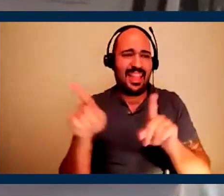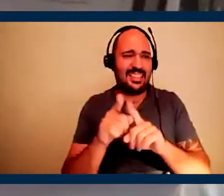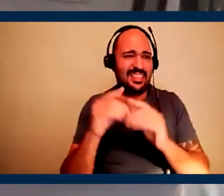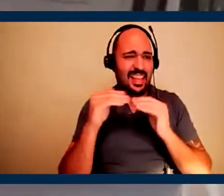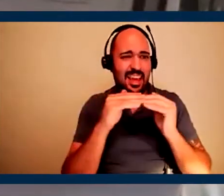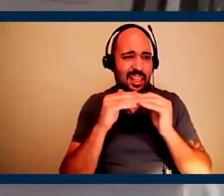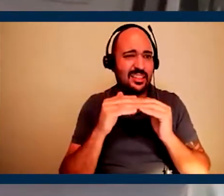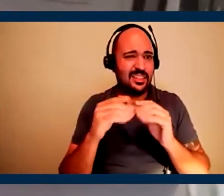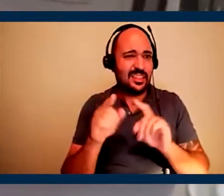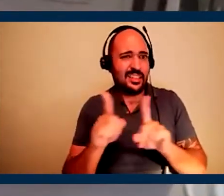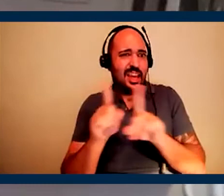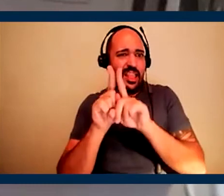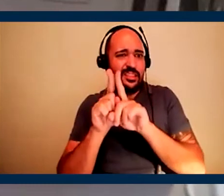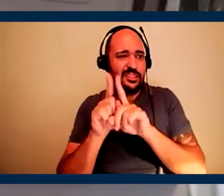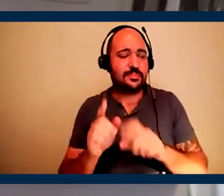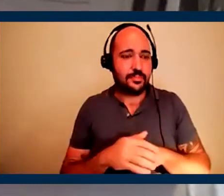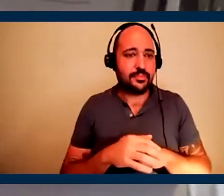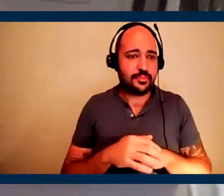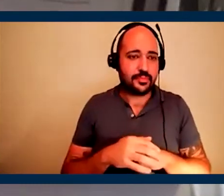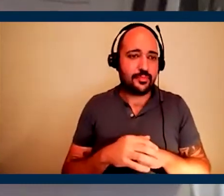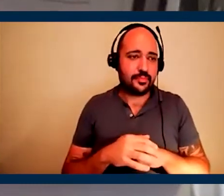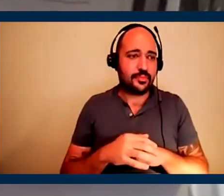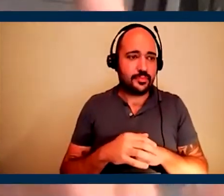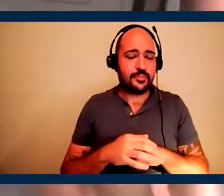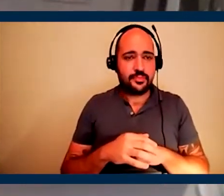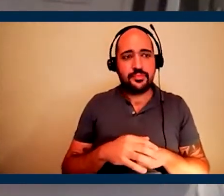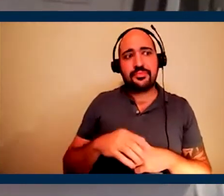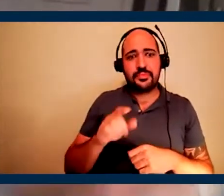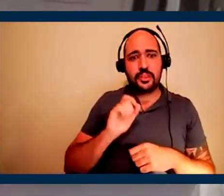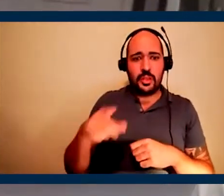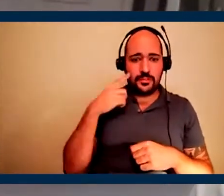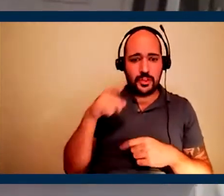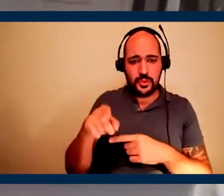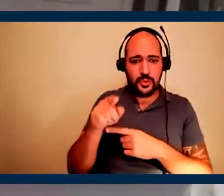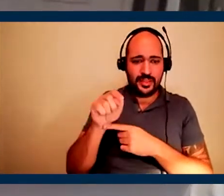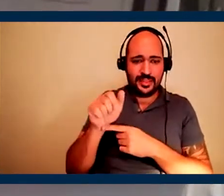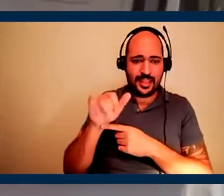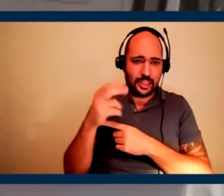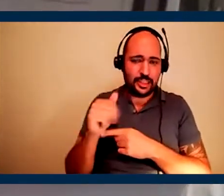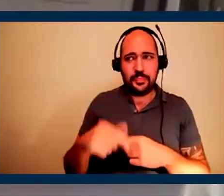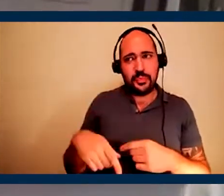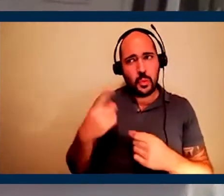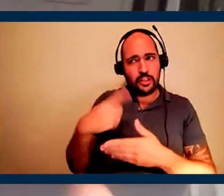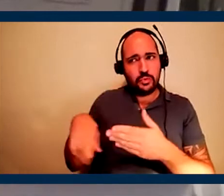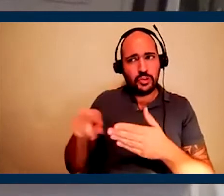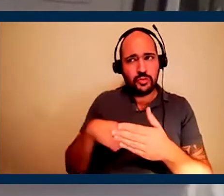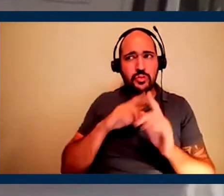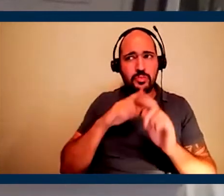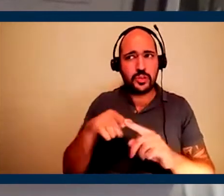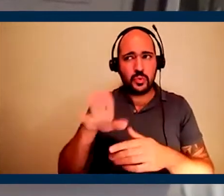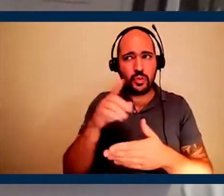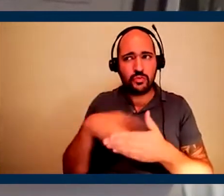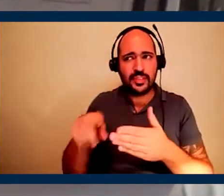you, Taisha, and for everyone else. One critique, or one response to that critique that I know I've heard people